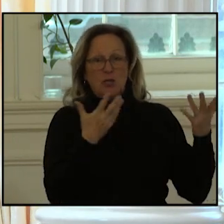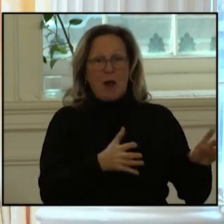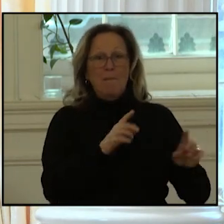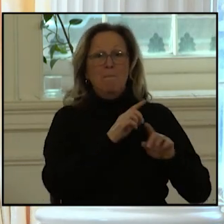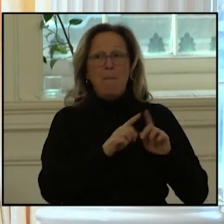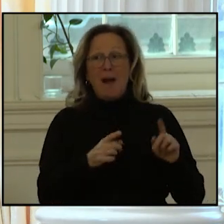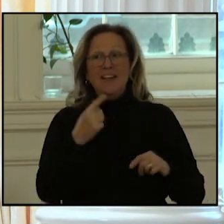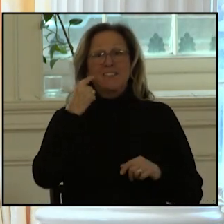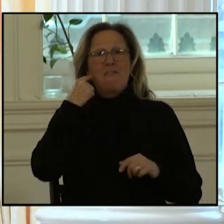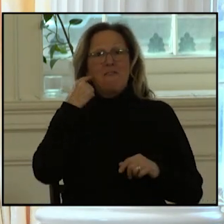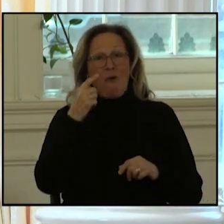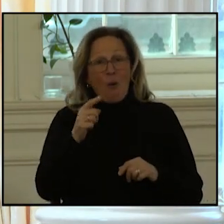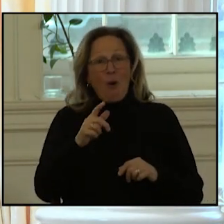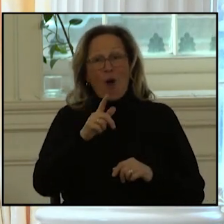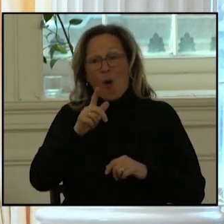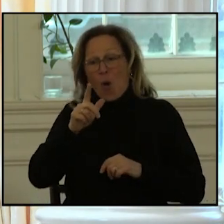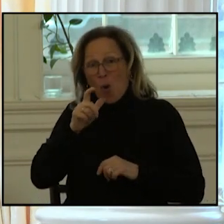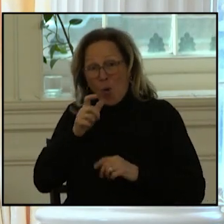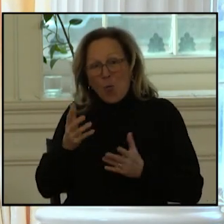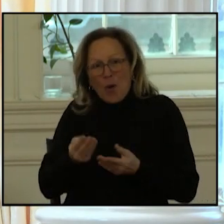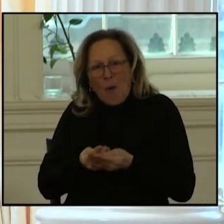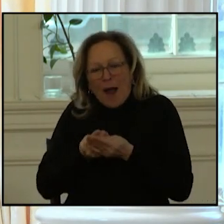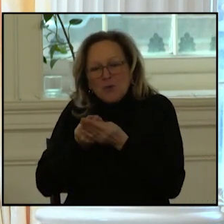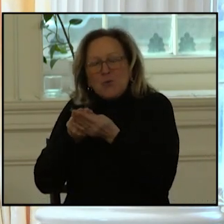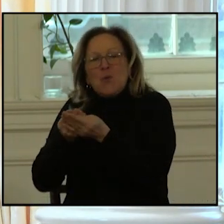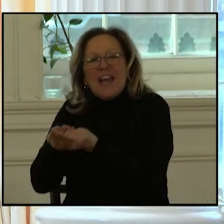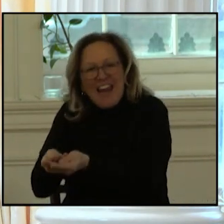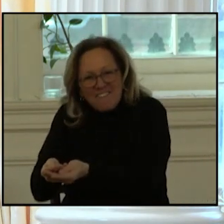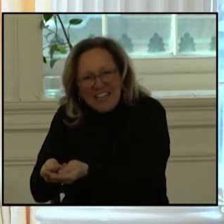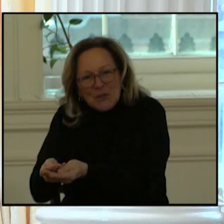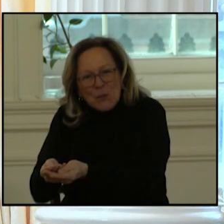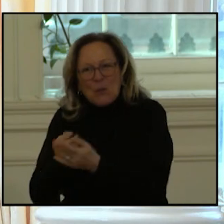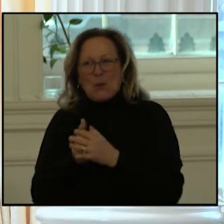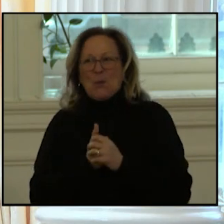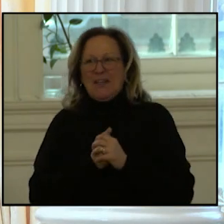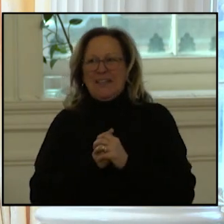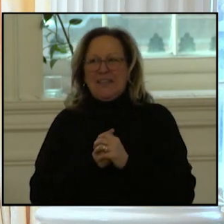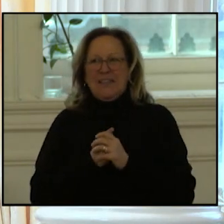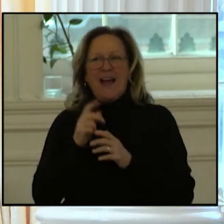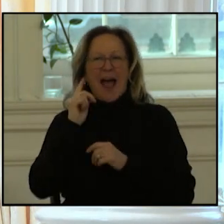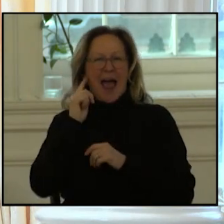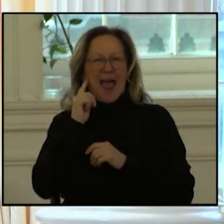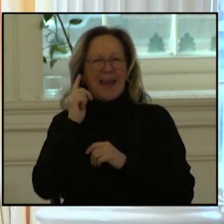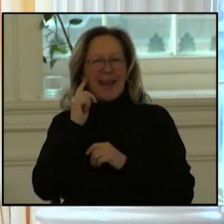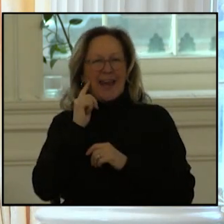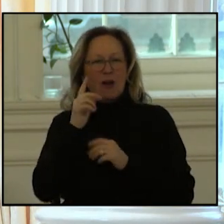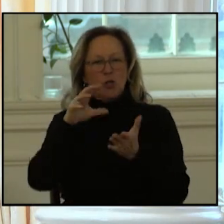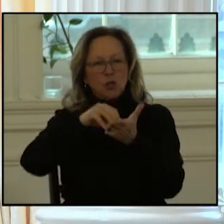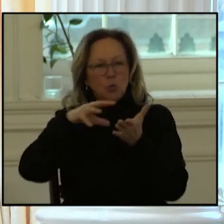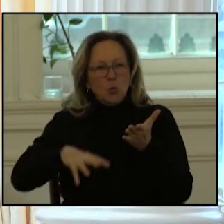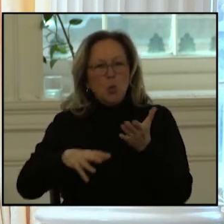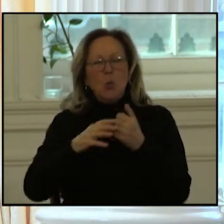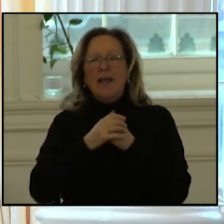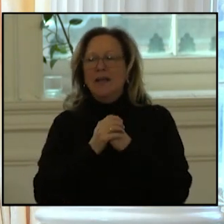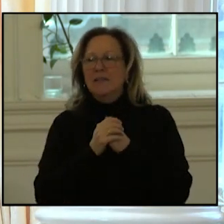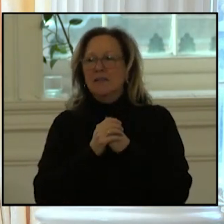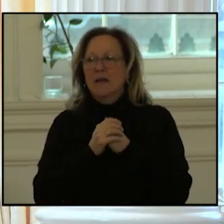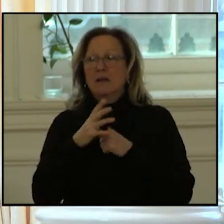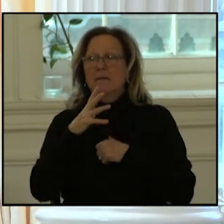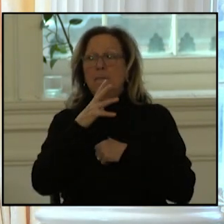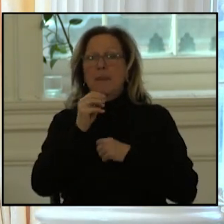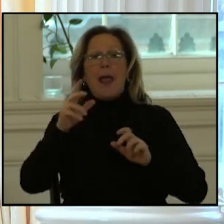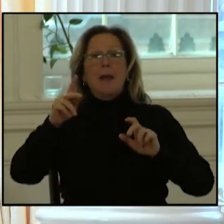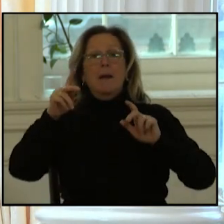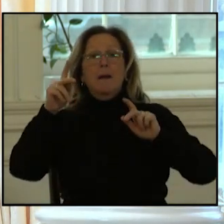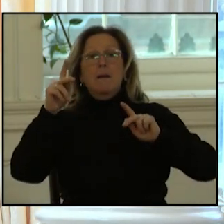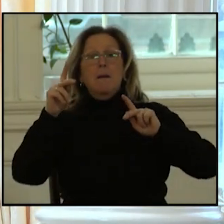to give this information to. So I hear students and people who's like,